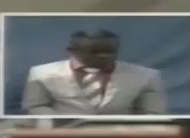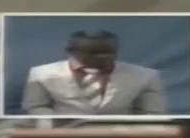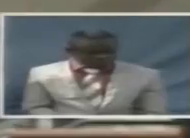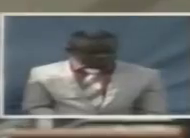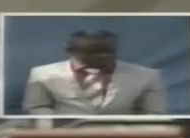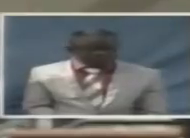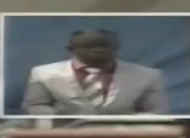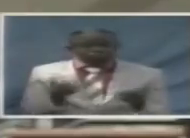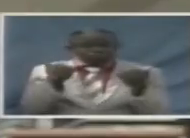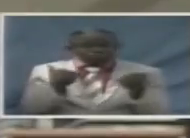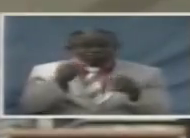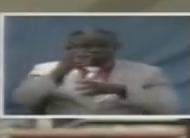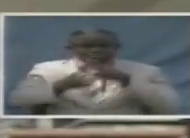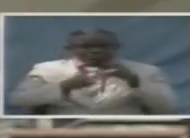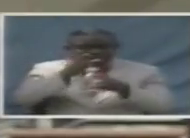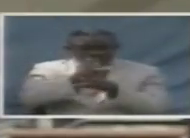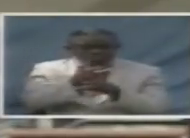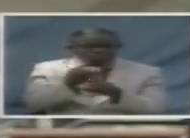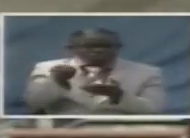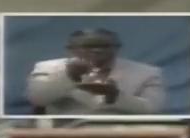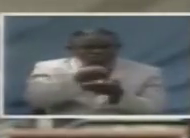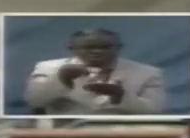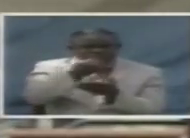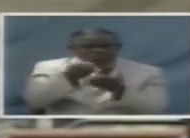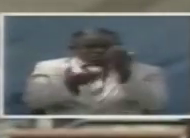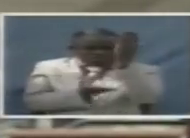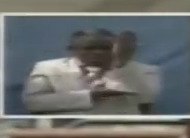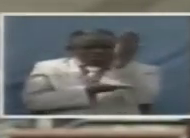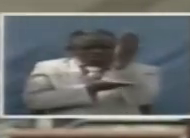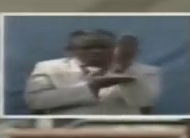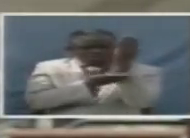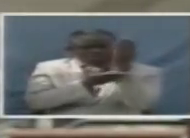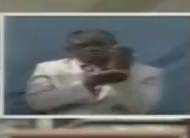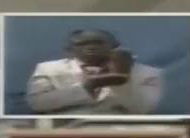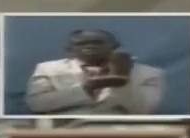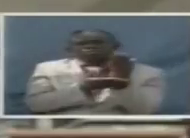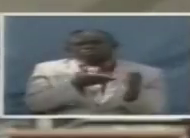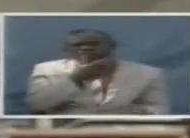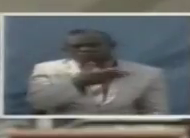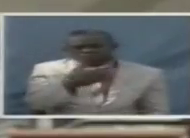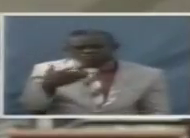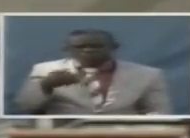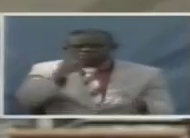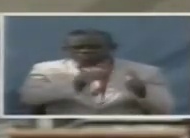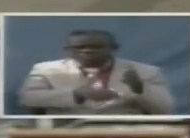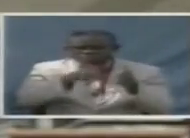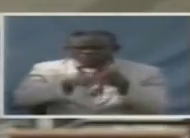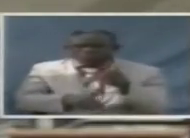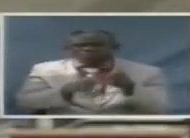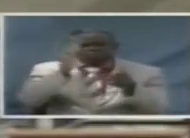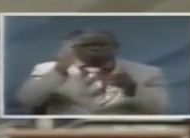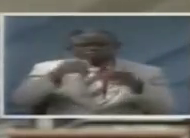economic activities gains momentum, commodity prices are expected to continue strengthening in